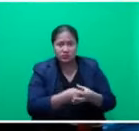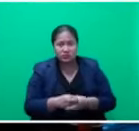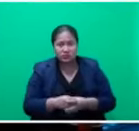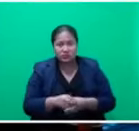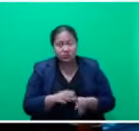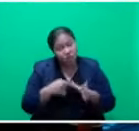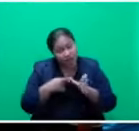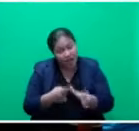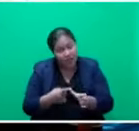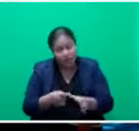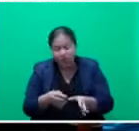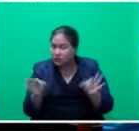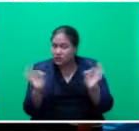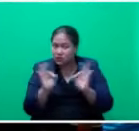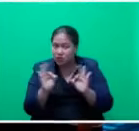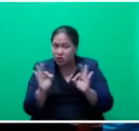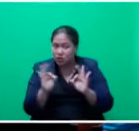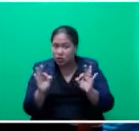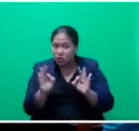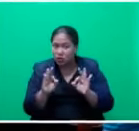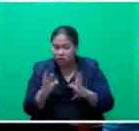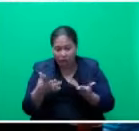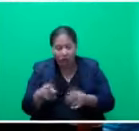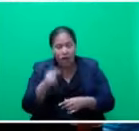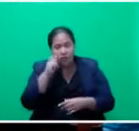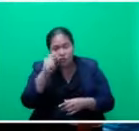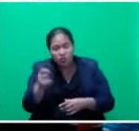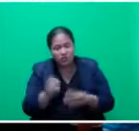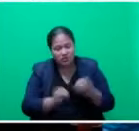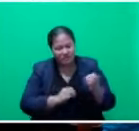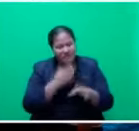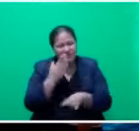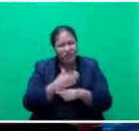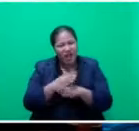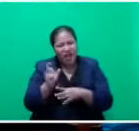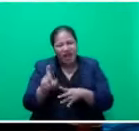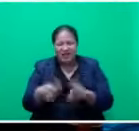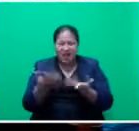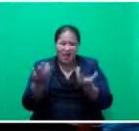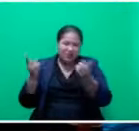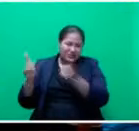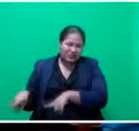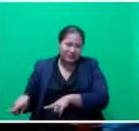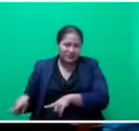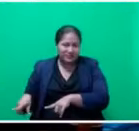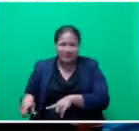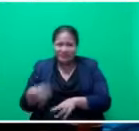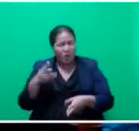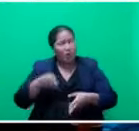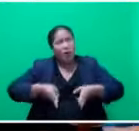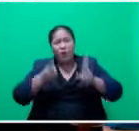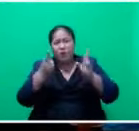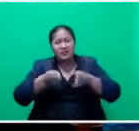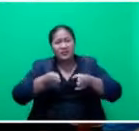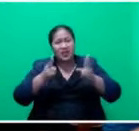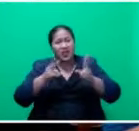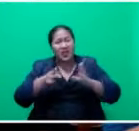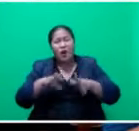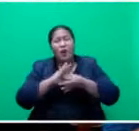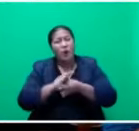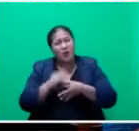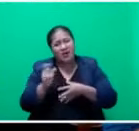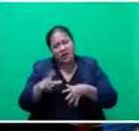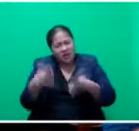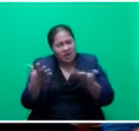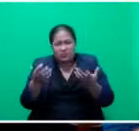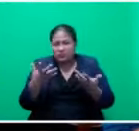tourism operators are in the dark. The hotel owners do not know what is happening. What has happened to the famous